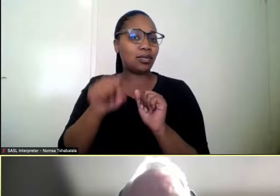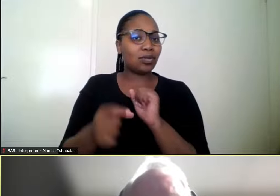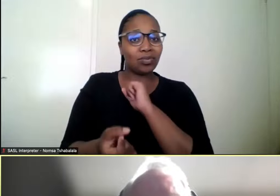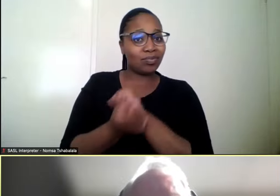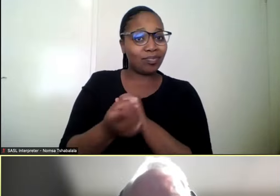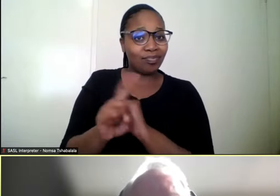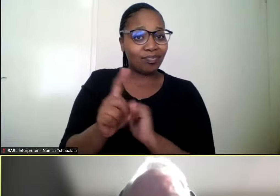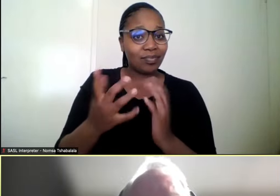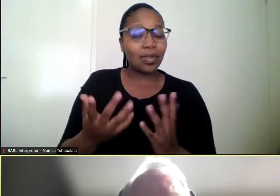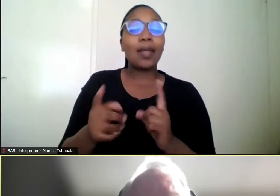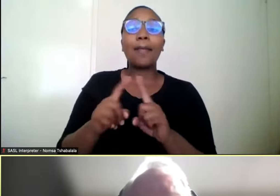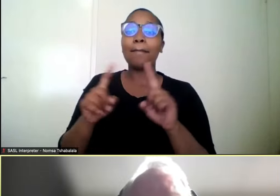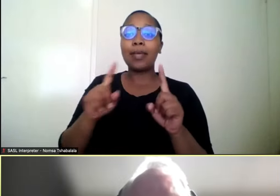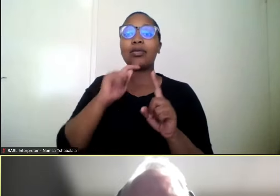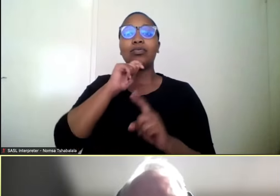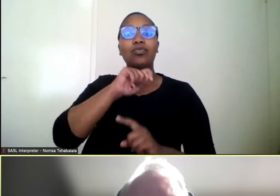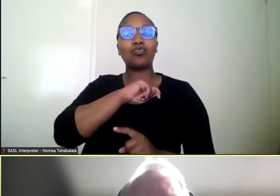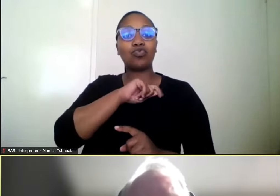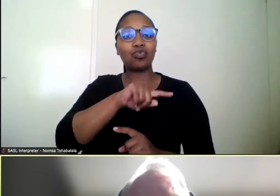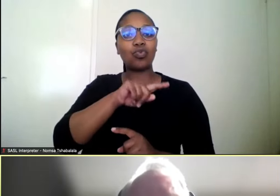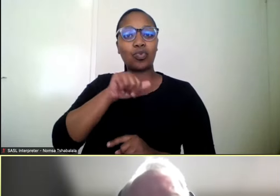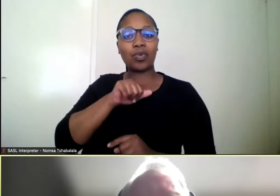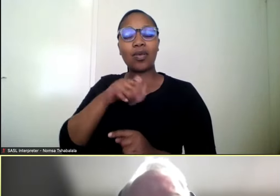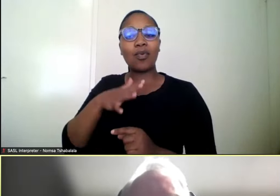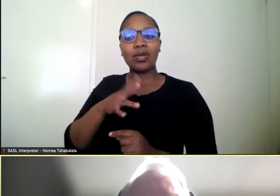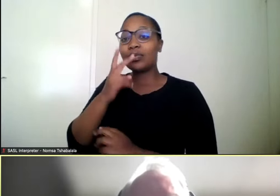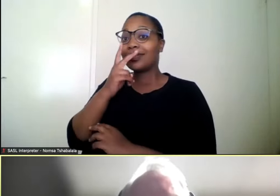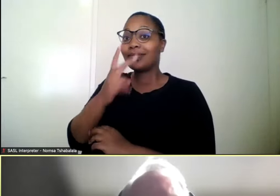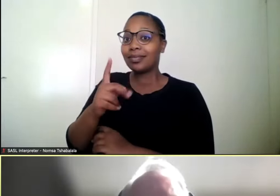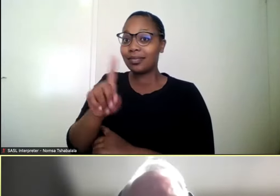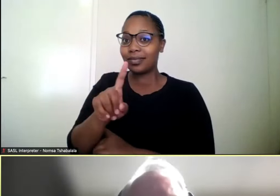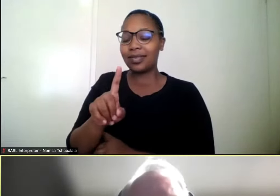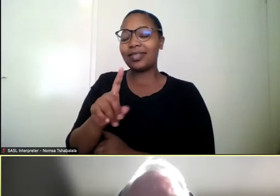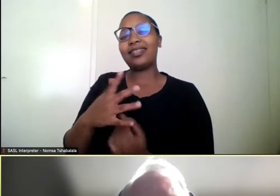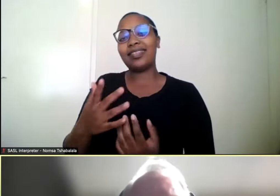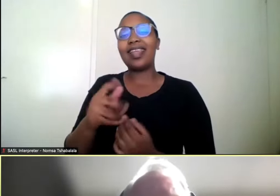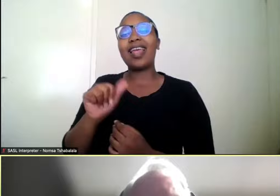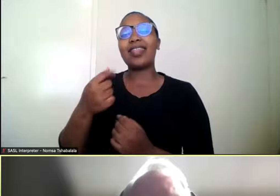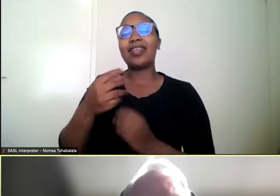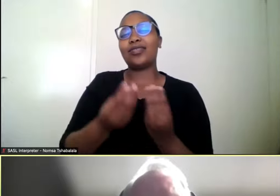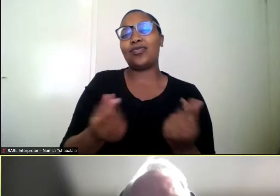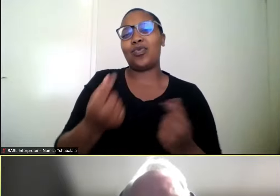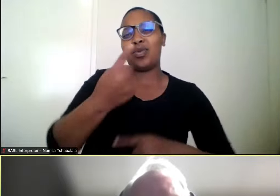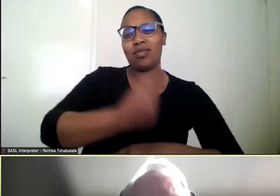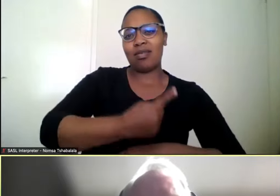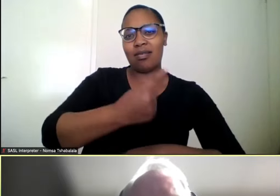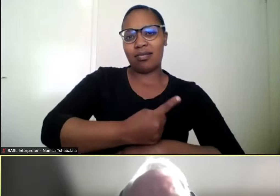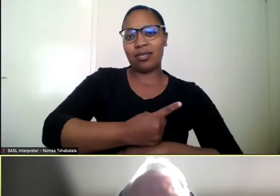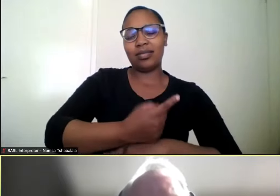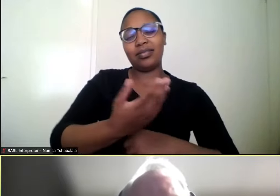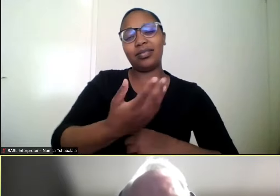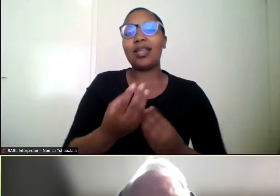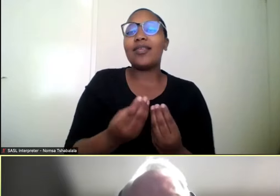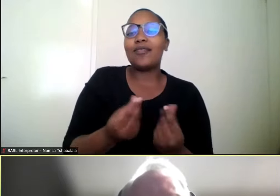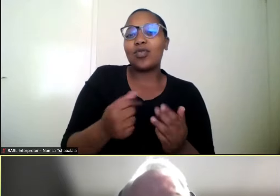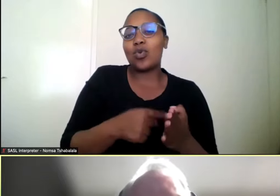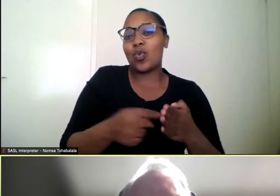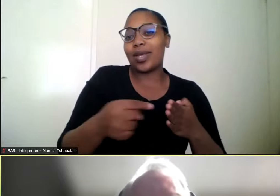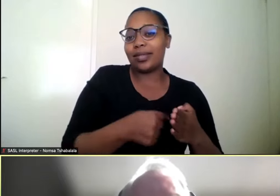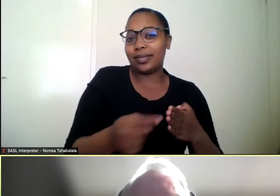that we're looking to see in the next few days and a couple of weeks is around